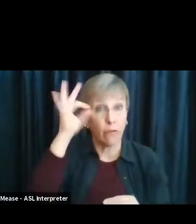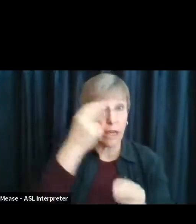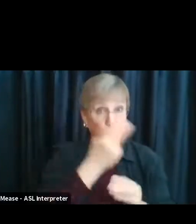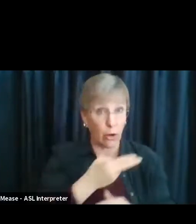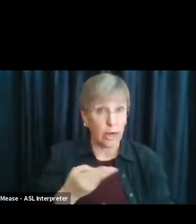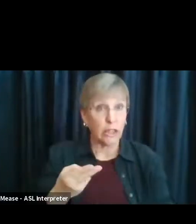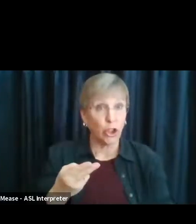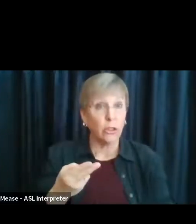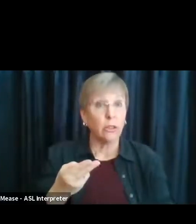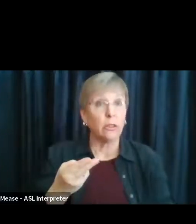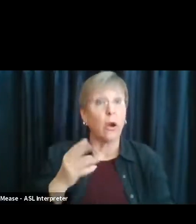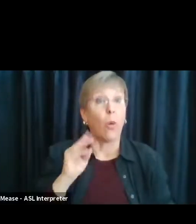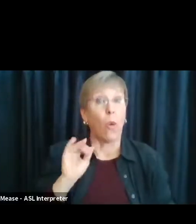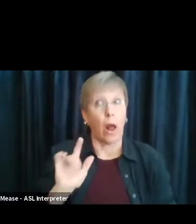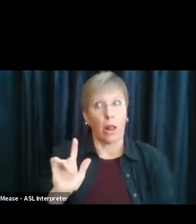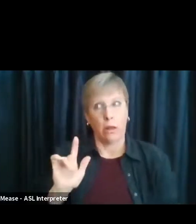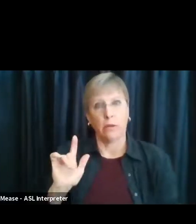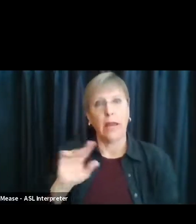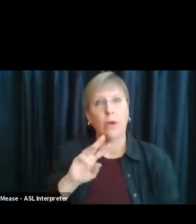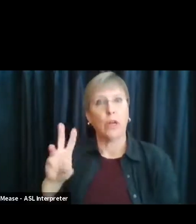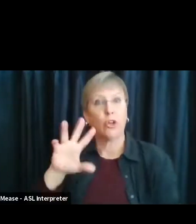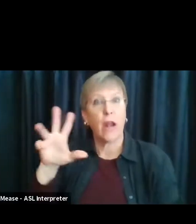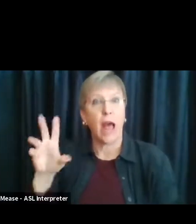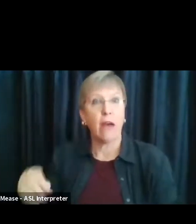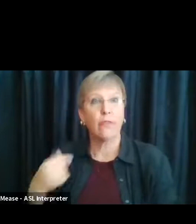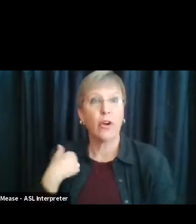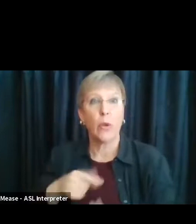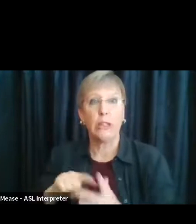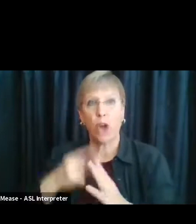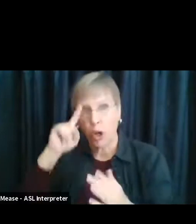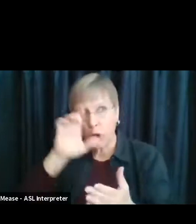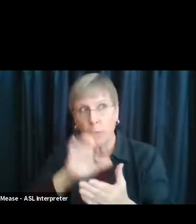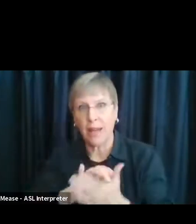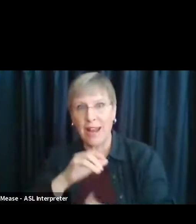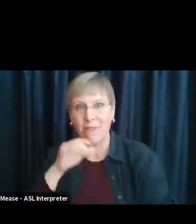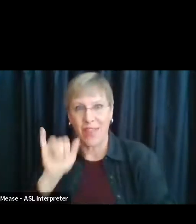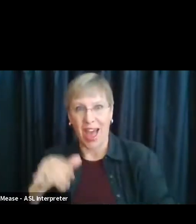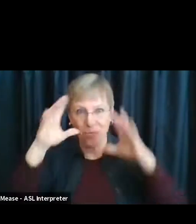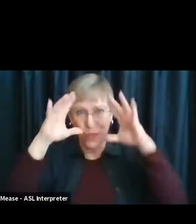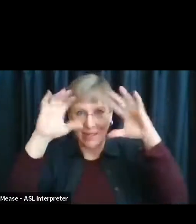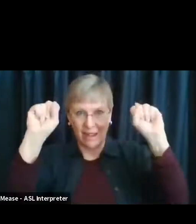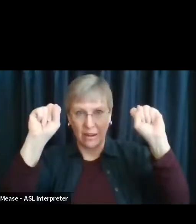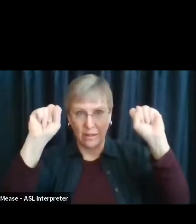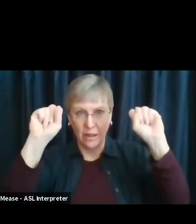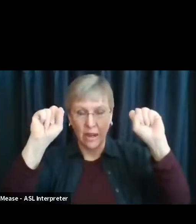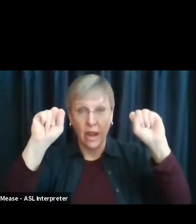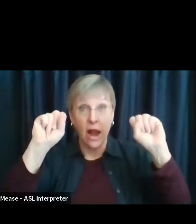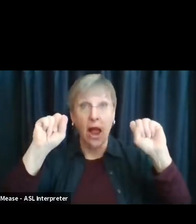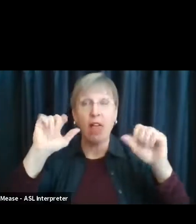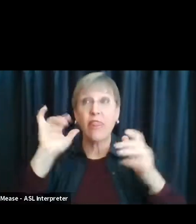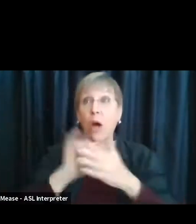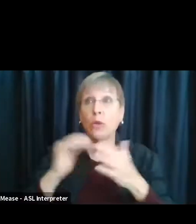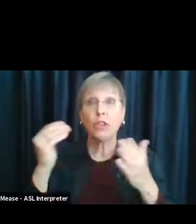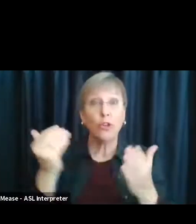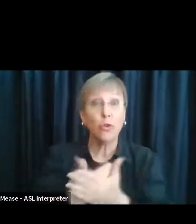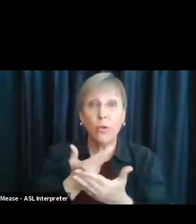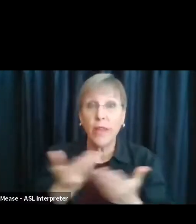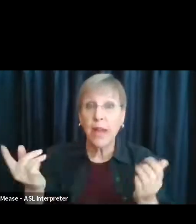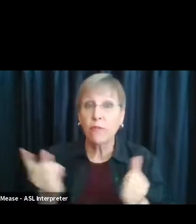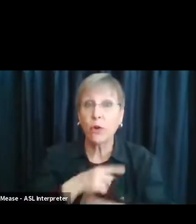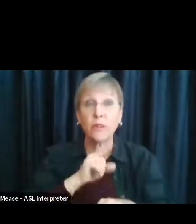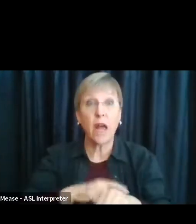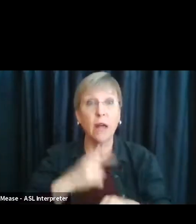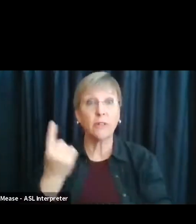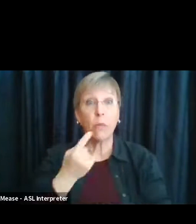heritage, well, in Western Africa, we started to believe him. And it was so new. It was the first time someone